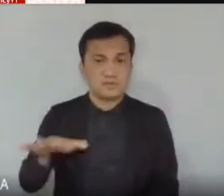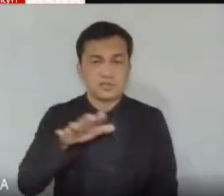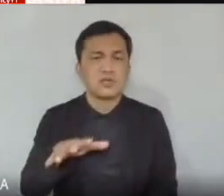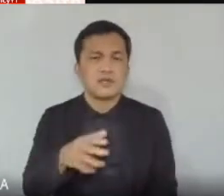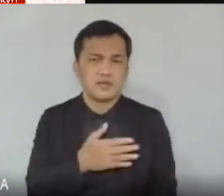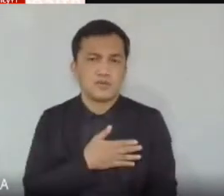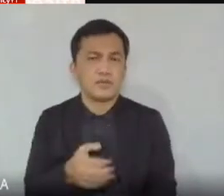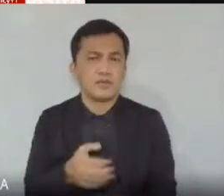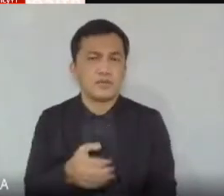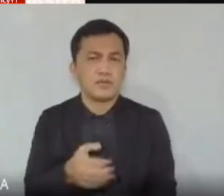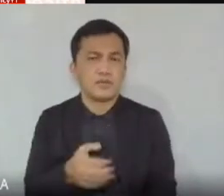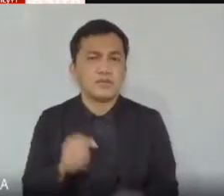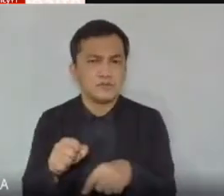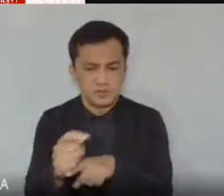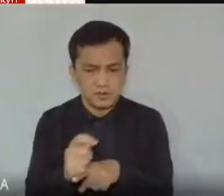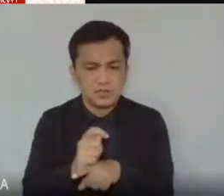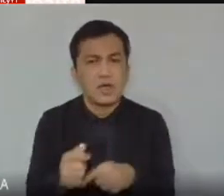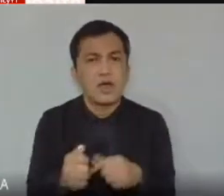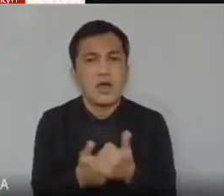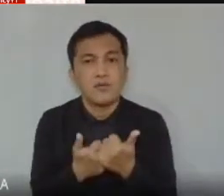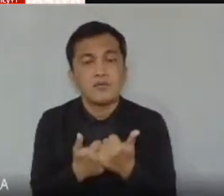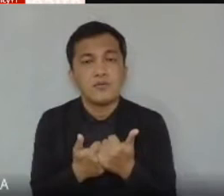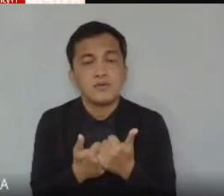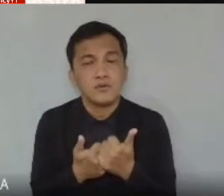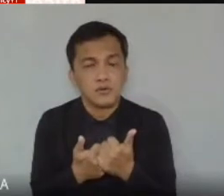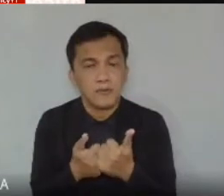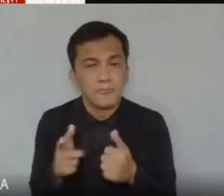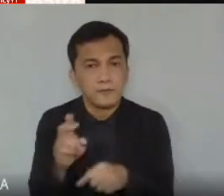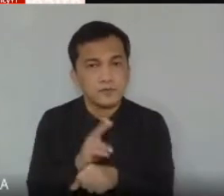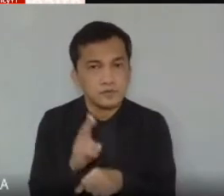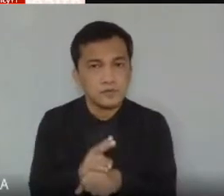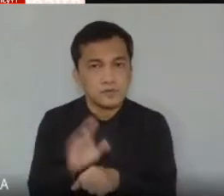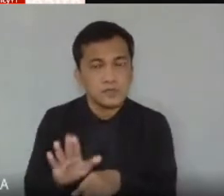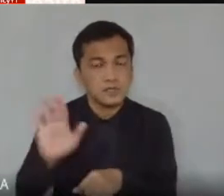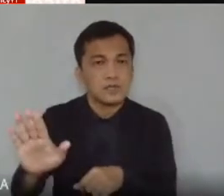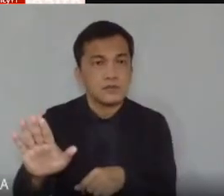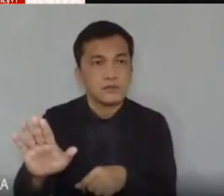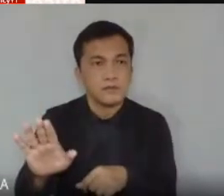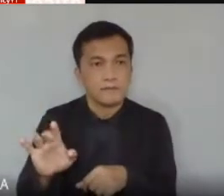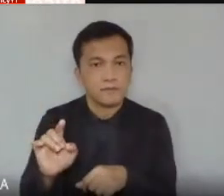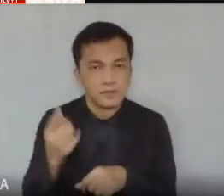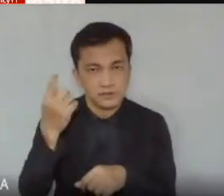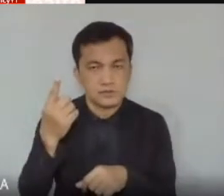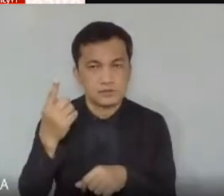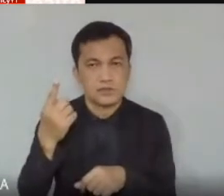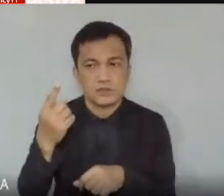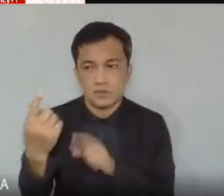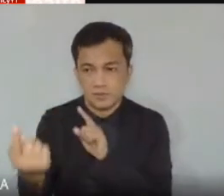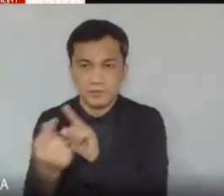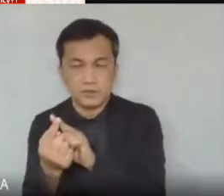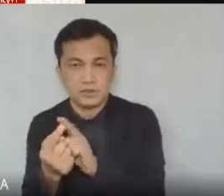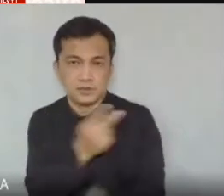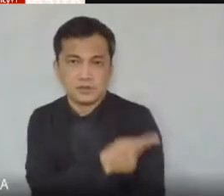refer it to the rural health unit or to the doctor or to the rural practitioner. Amen. Thank you. Dr. Rosano, how